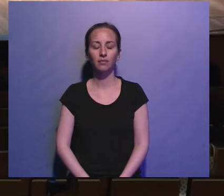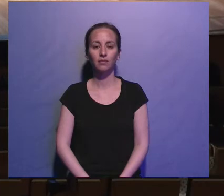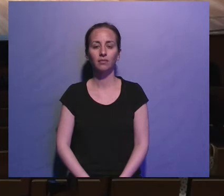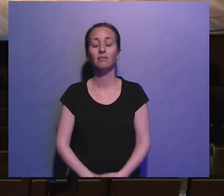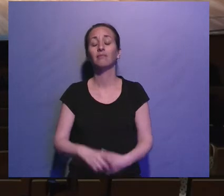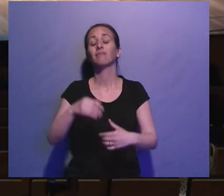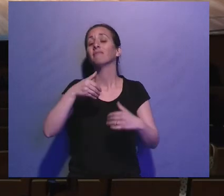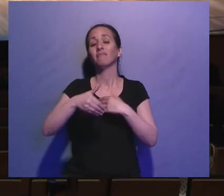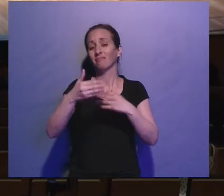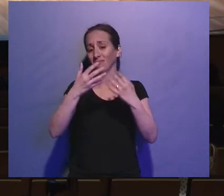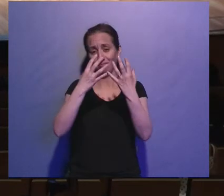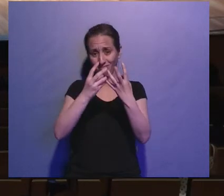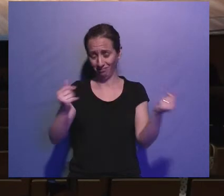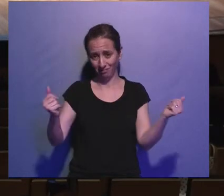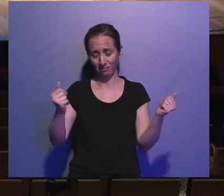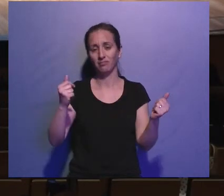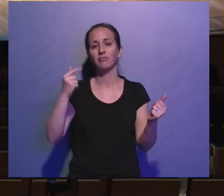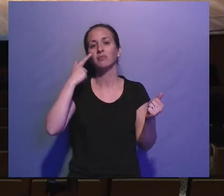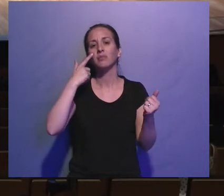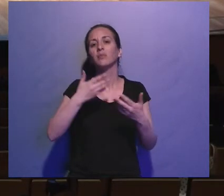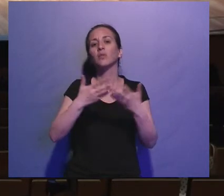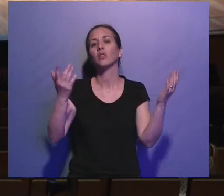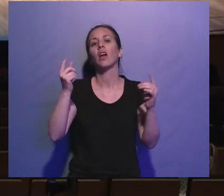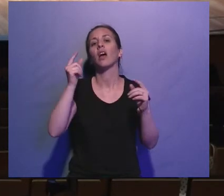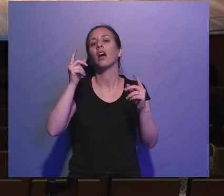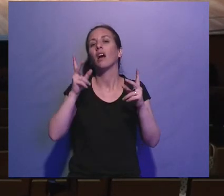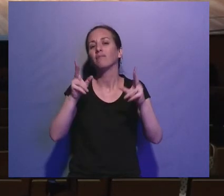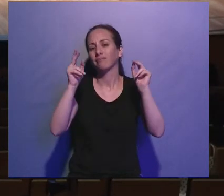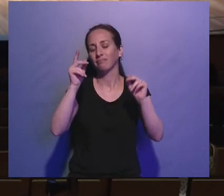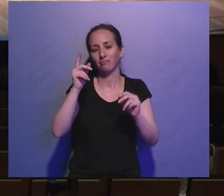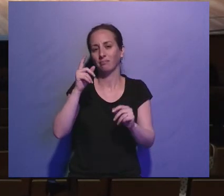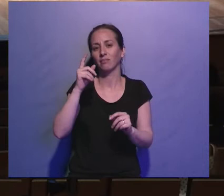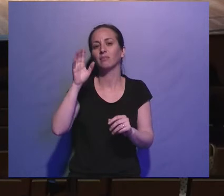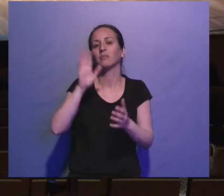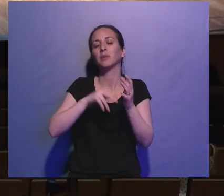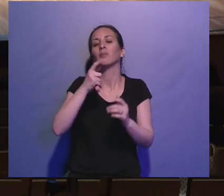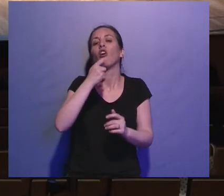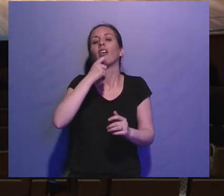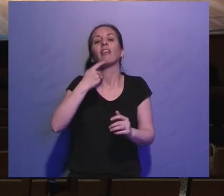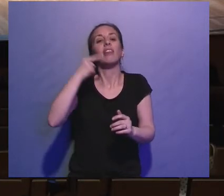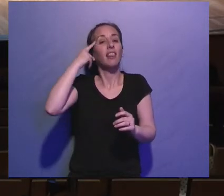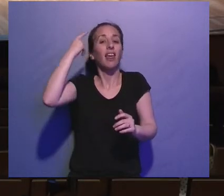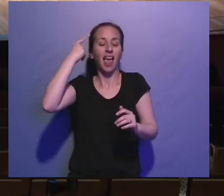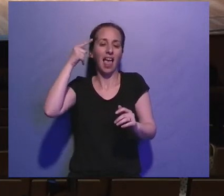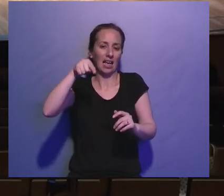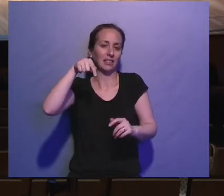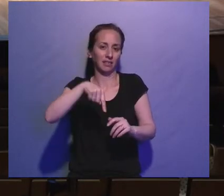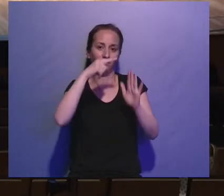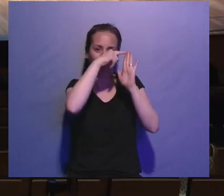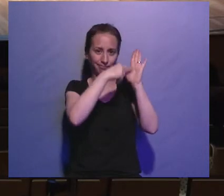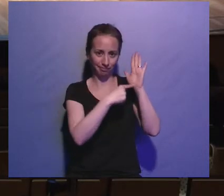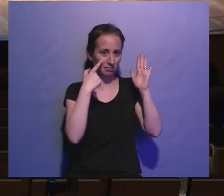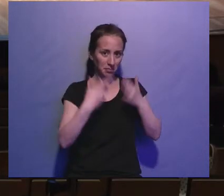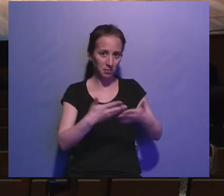To conclude, we will share with you a few closing remarks highlighting some of the